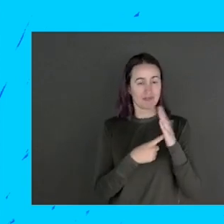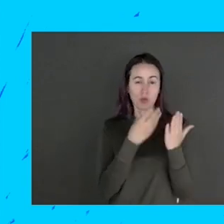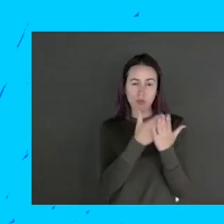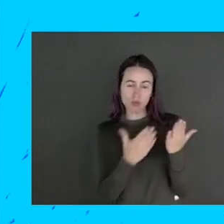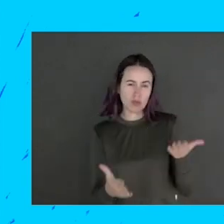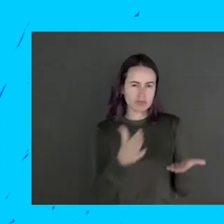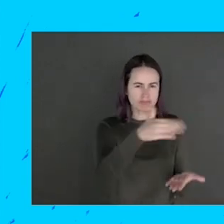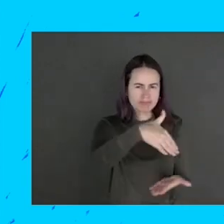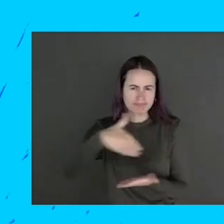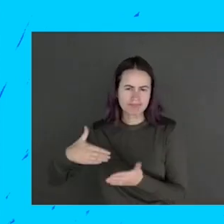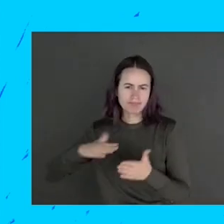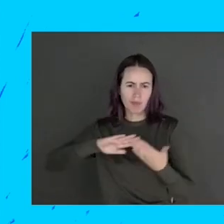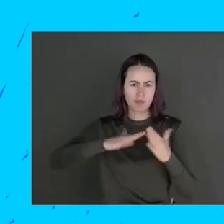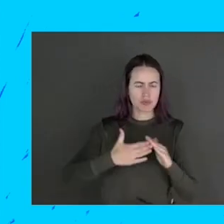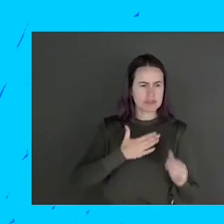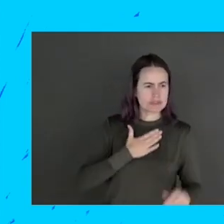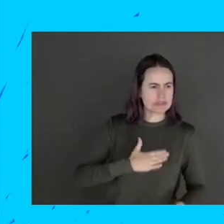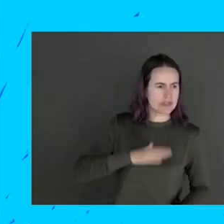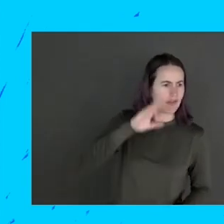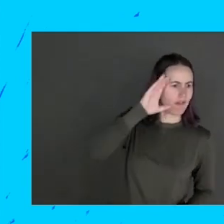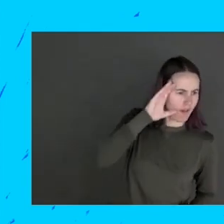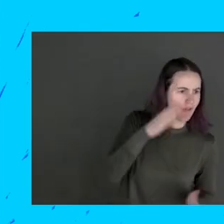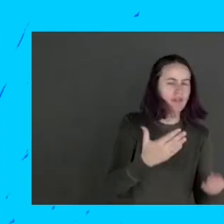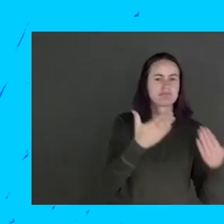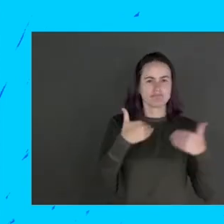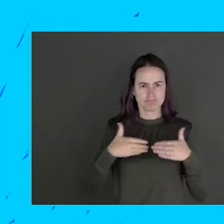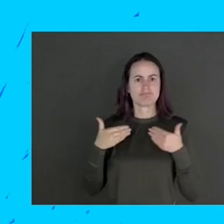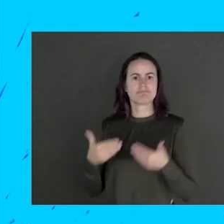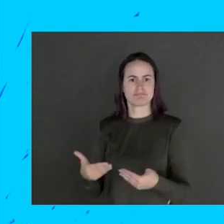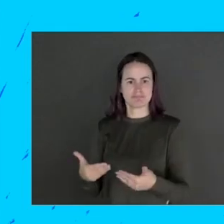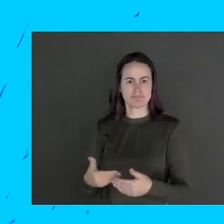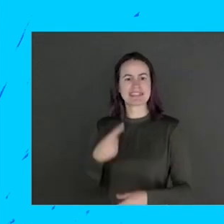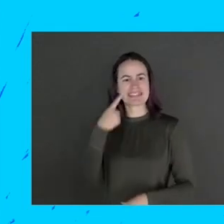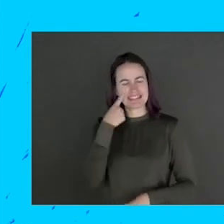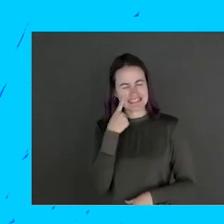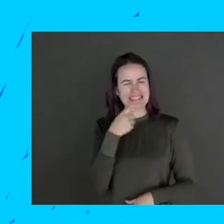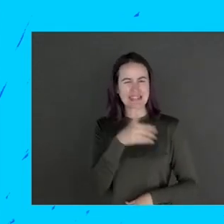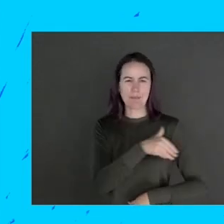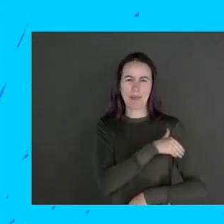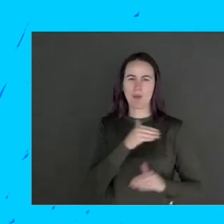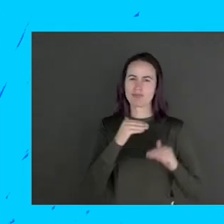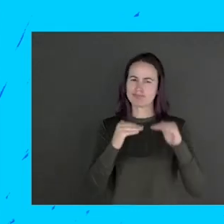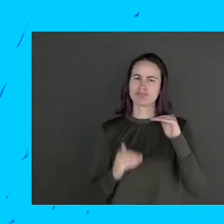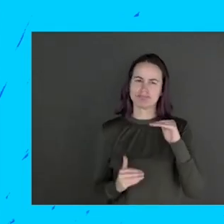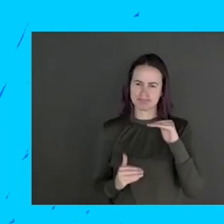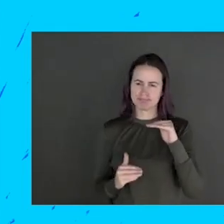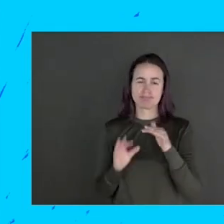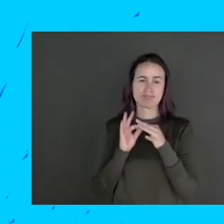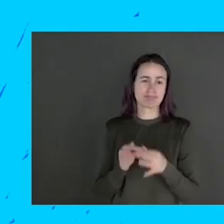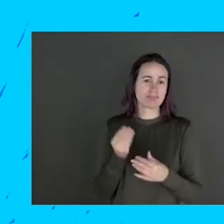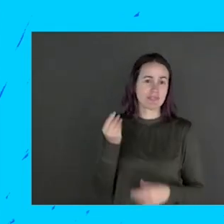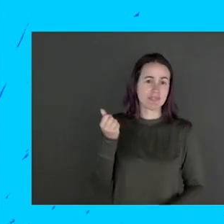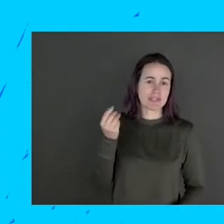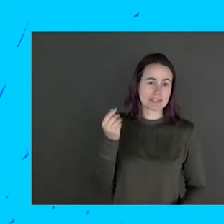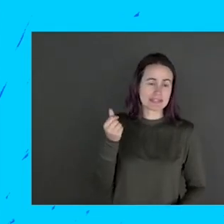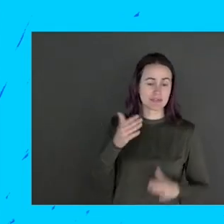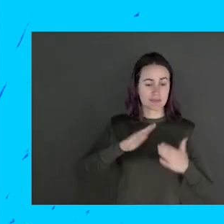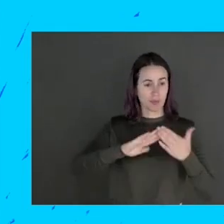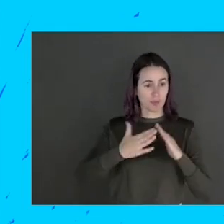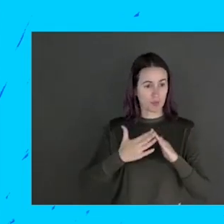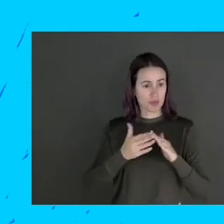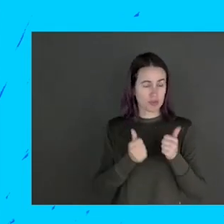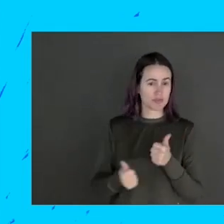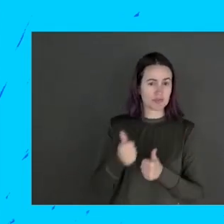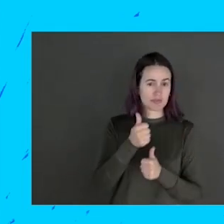community needs. Yet we continue to see power imbalances and hegemony of funding where community-led organizations are